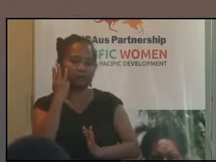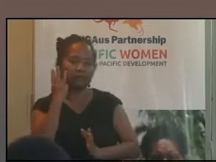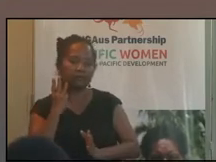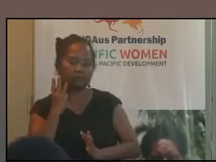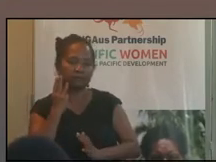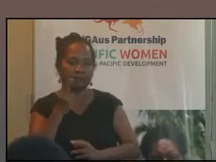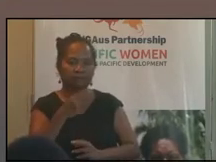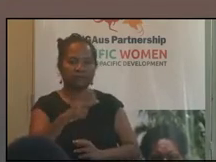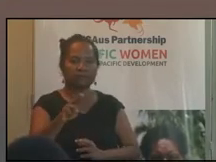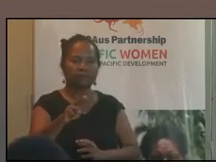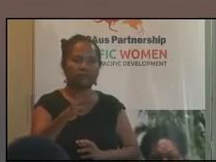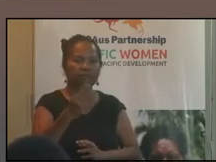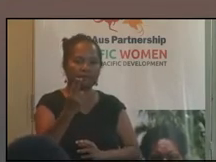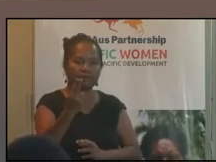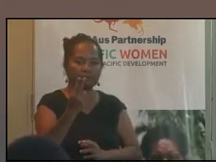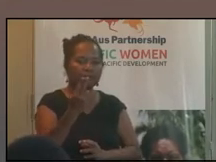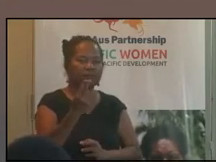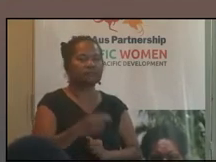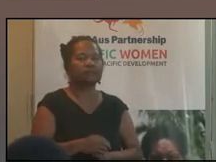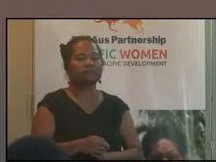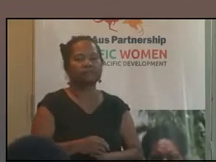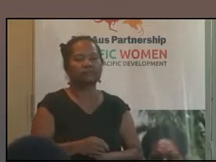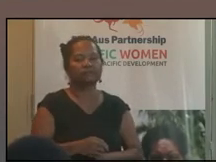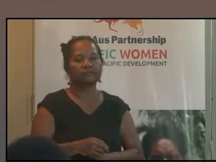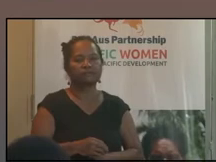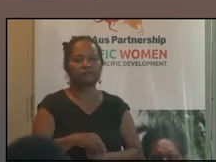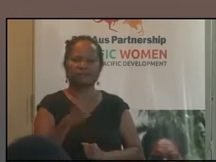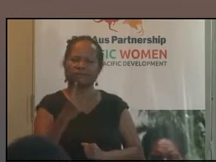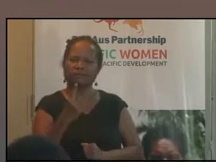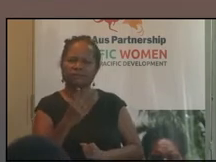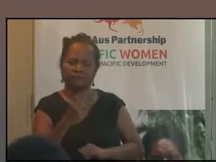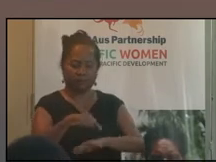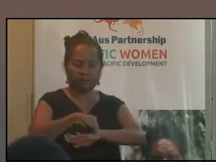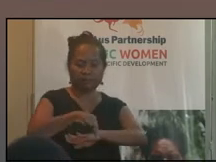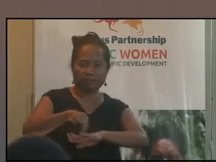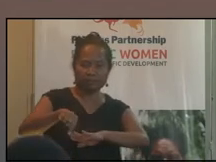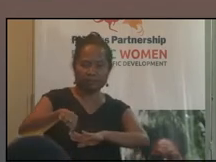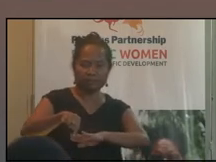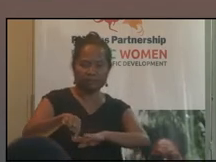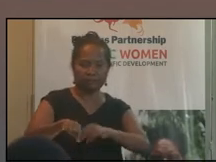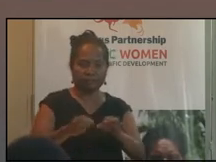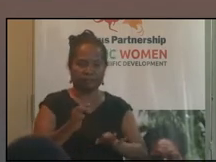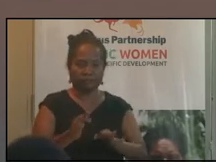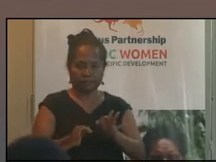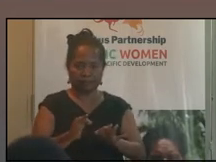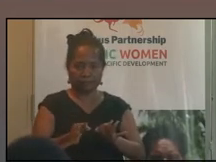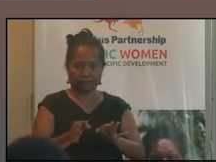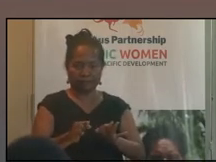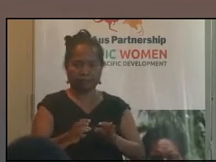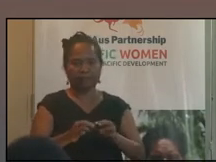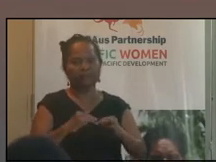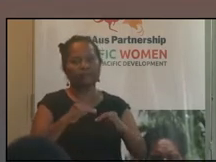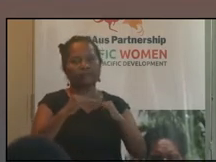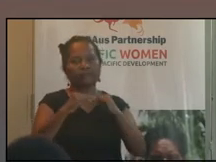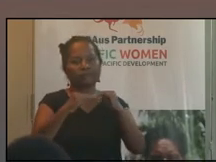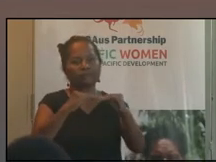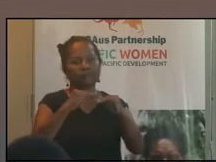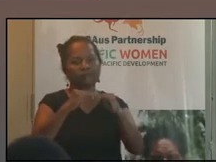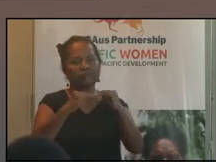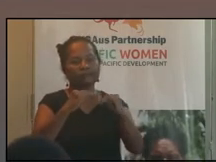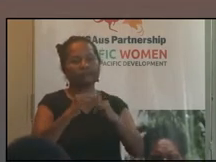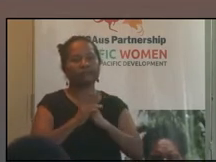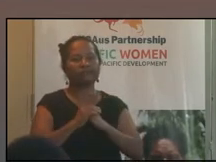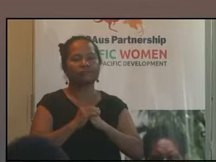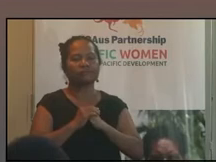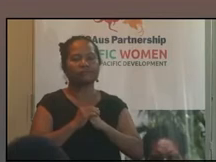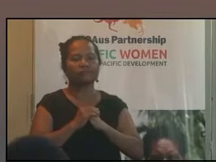2022. Just one or two conditions of that decision, which are being managed by